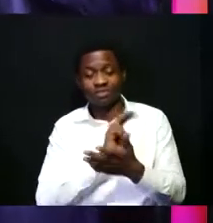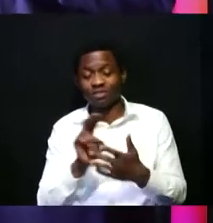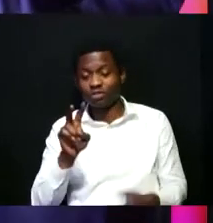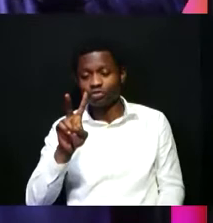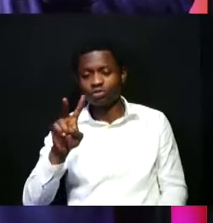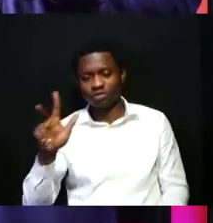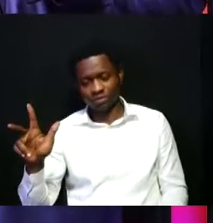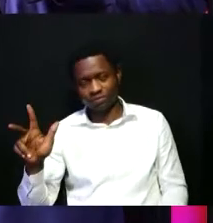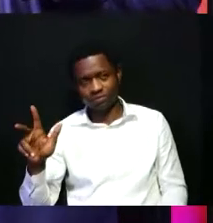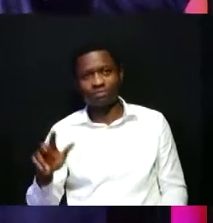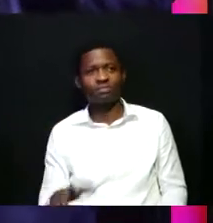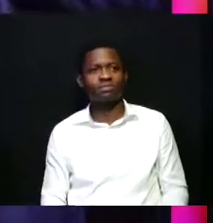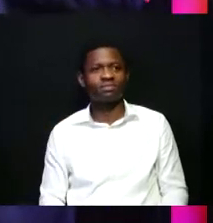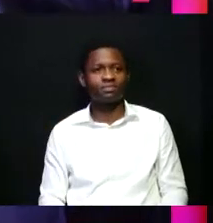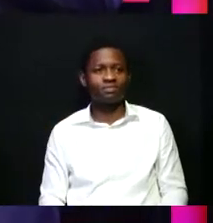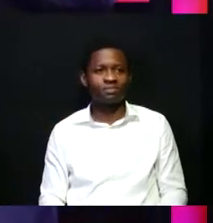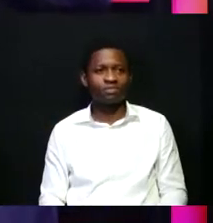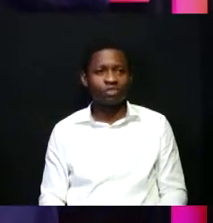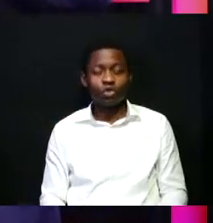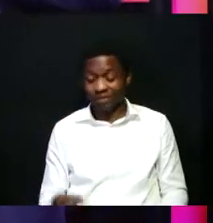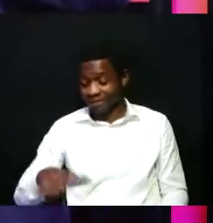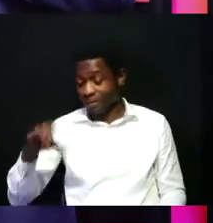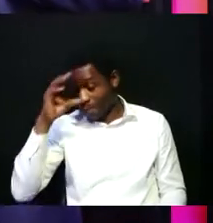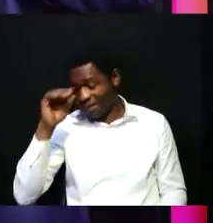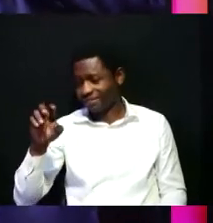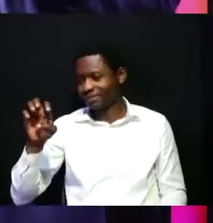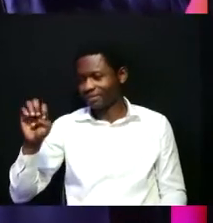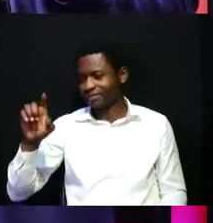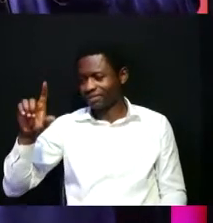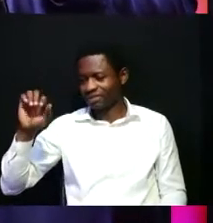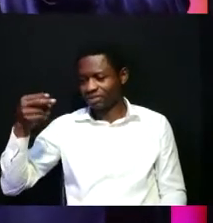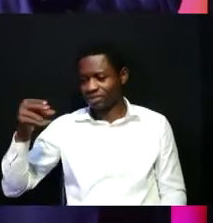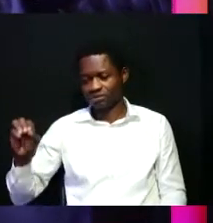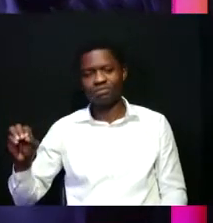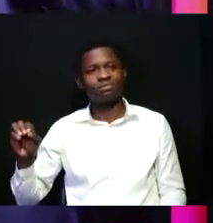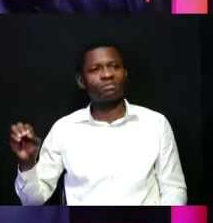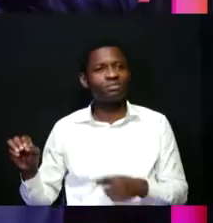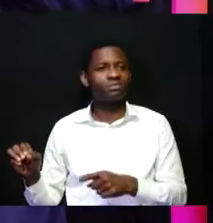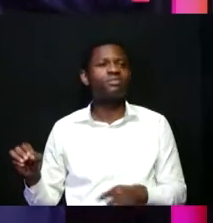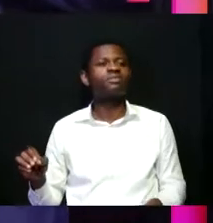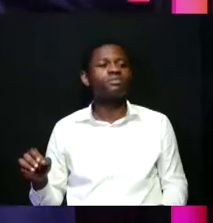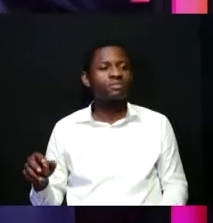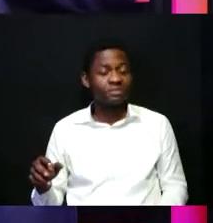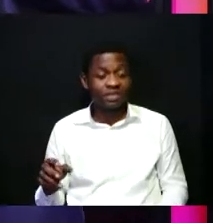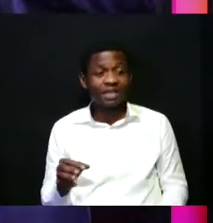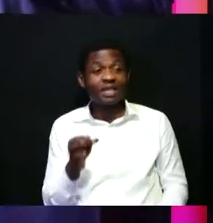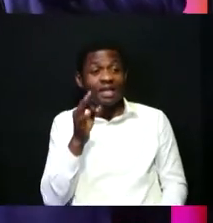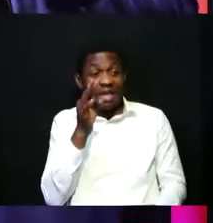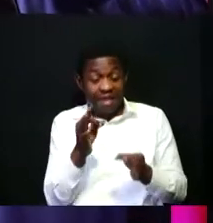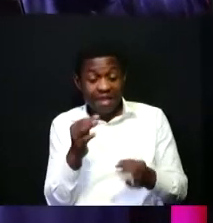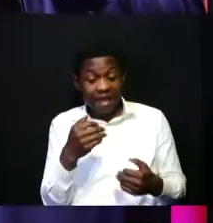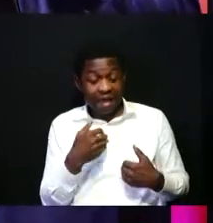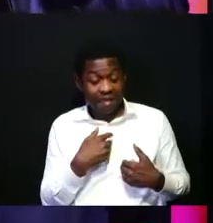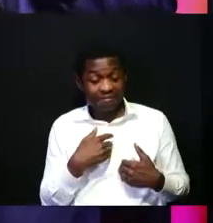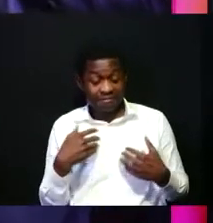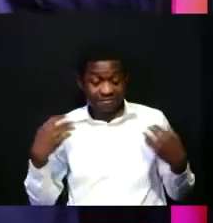This is Elihu still speaking. Yet, if there is an angel at